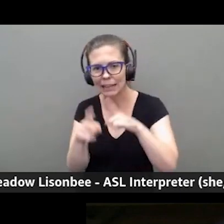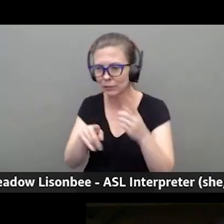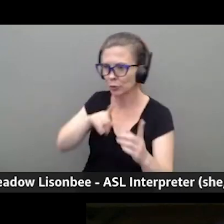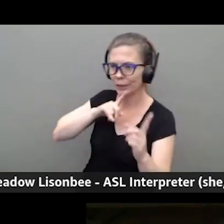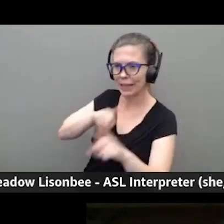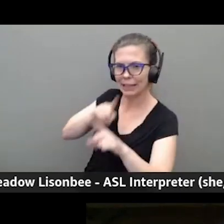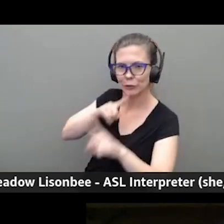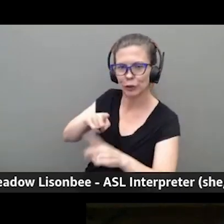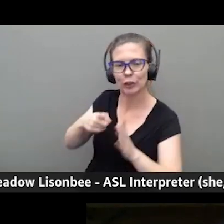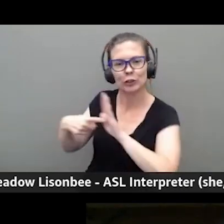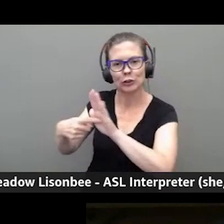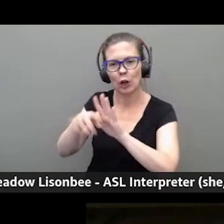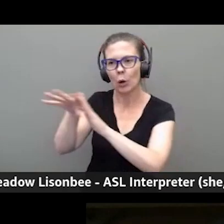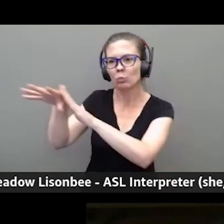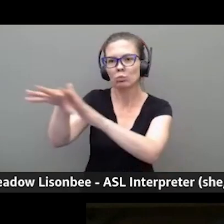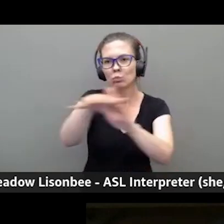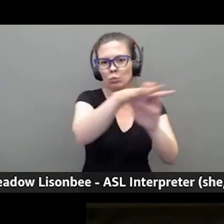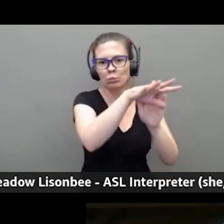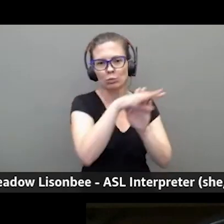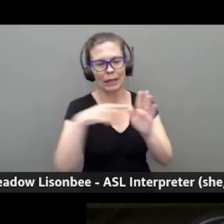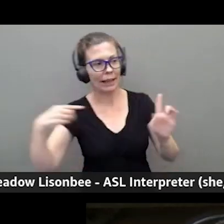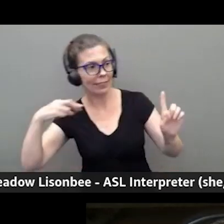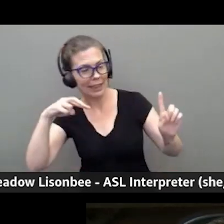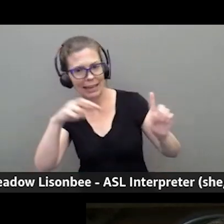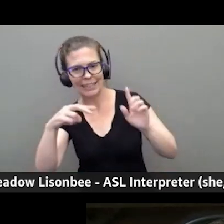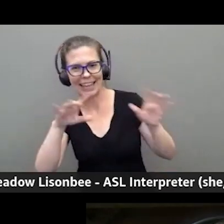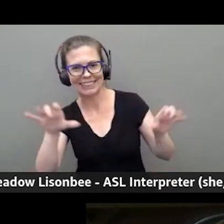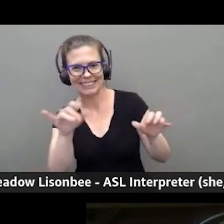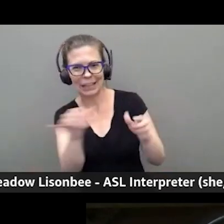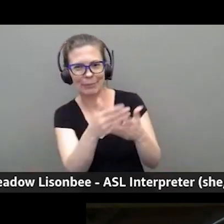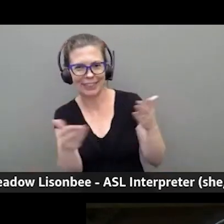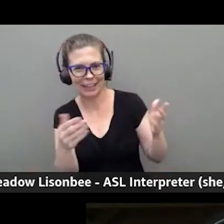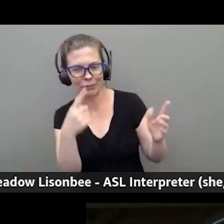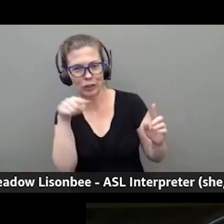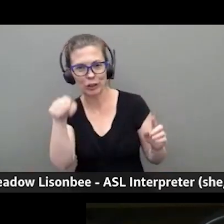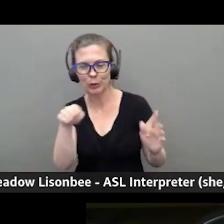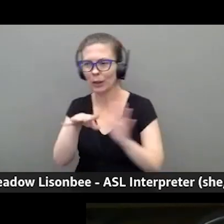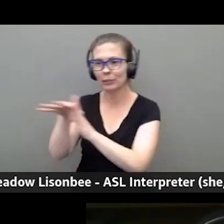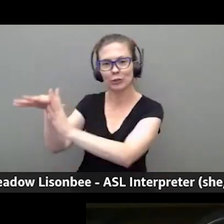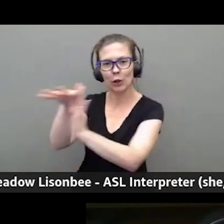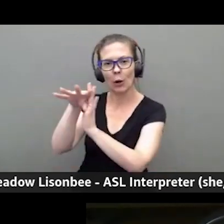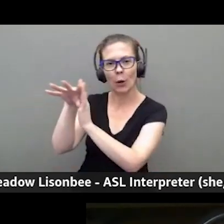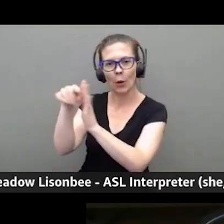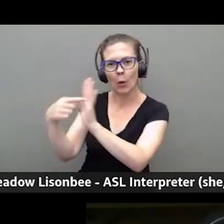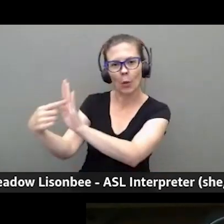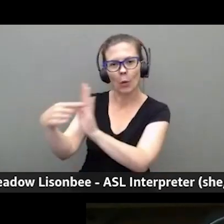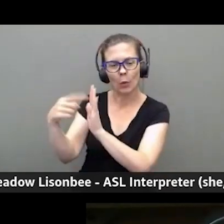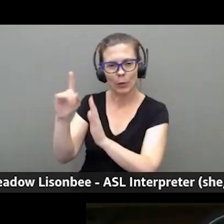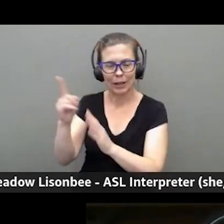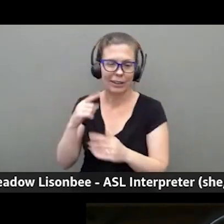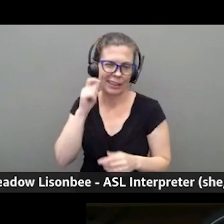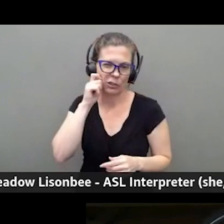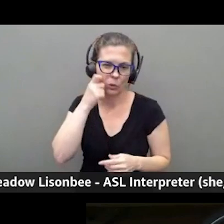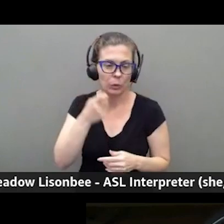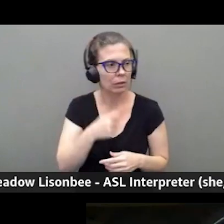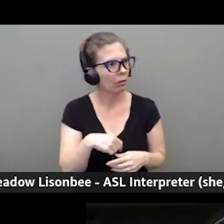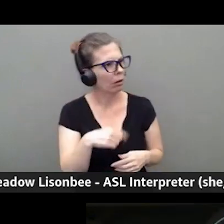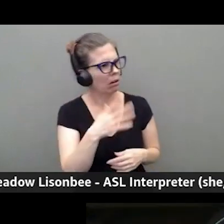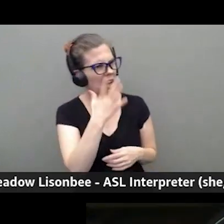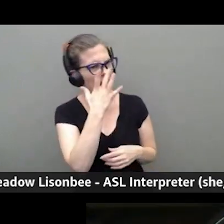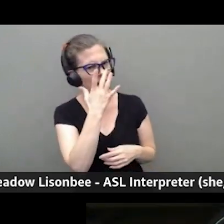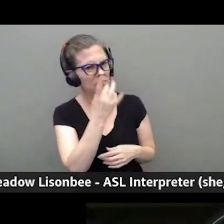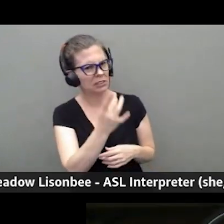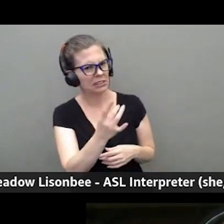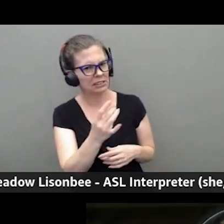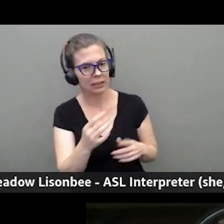know, show things around and then having them to be able to do the same thing for you. I think that would be really, really cool. Interesting. Yeah. I have